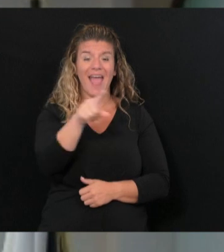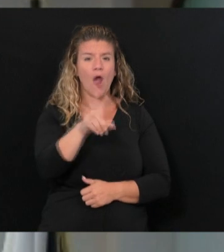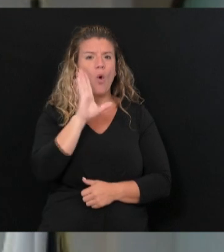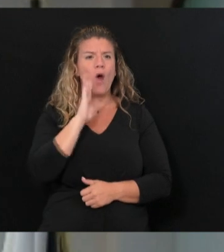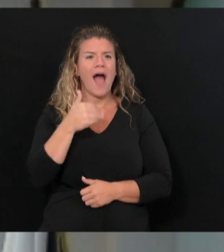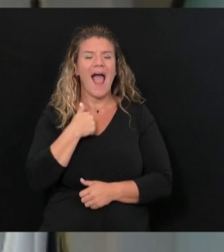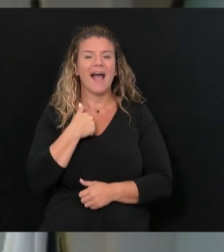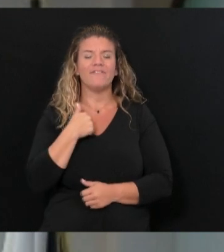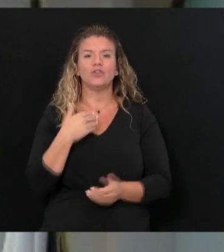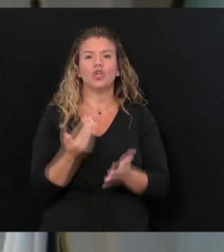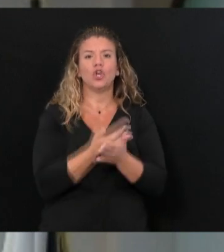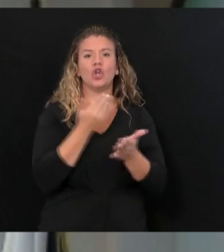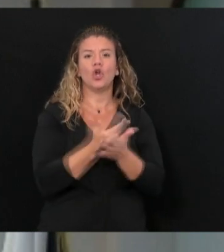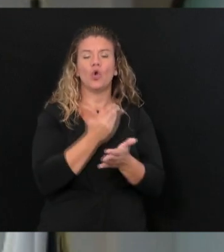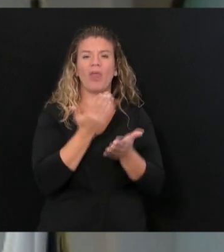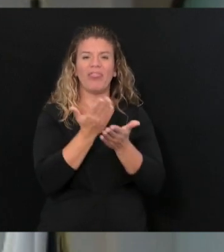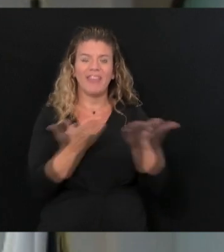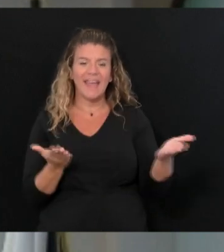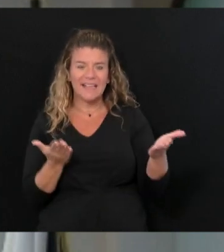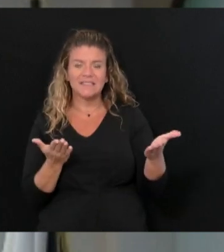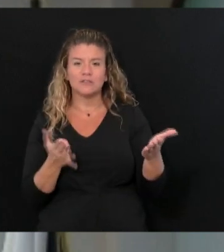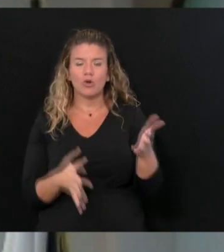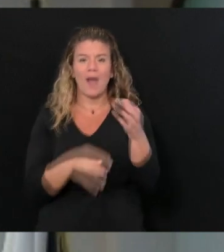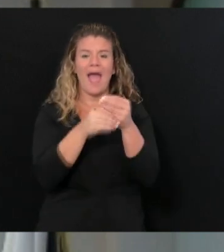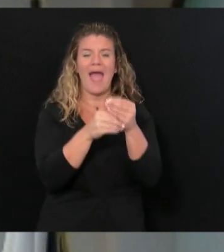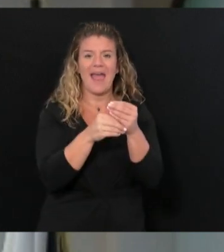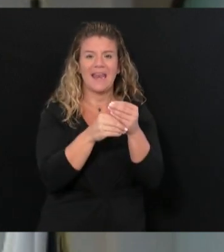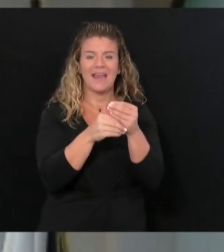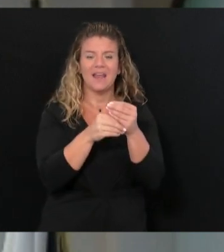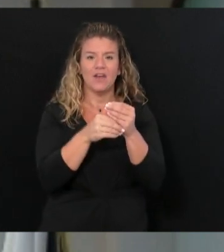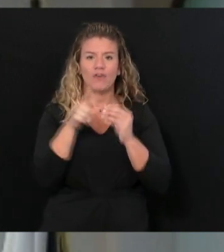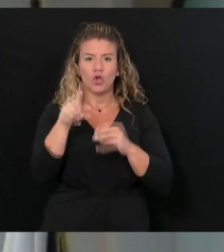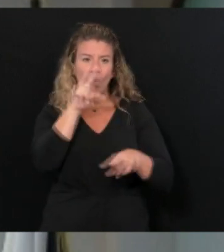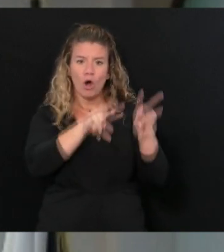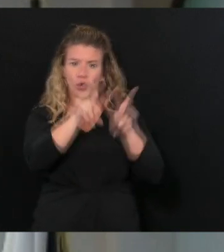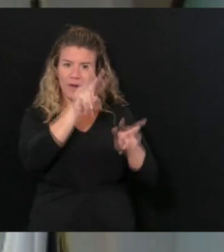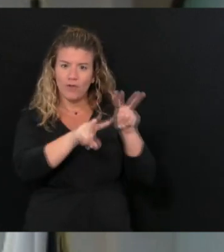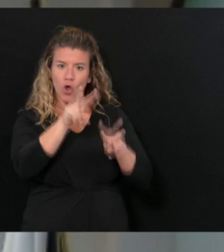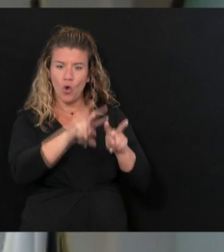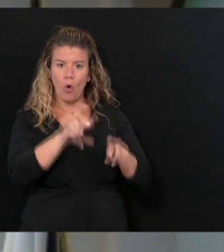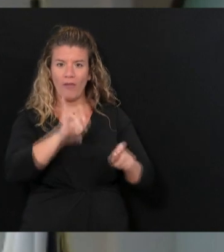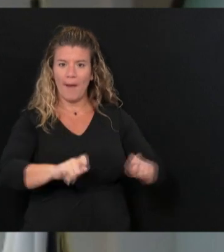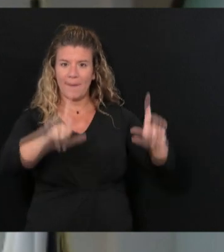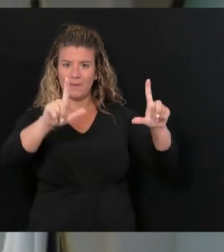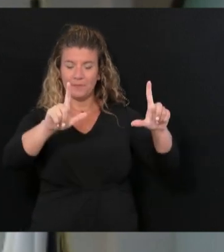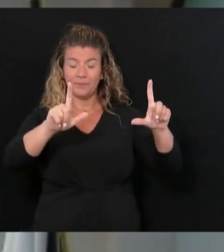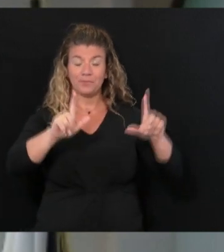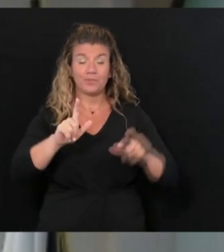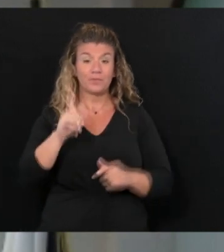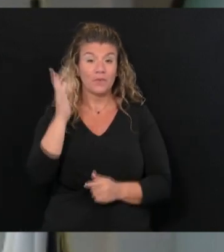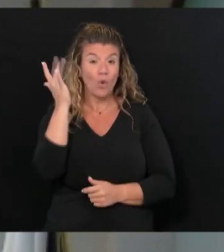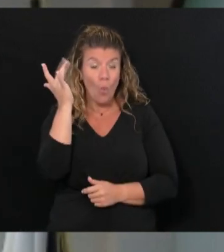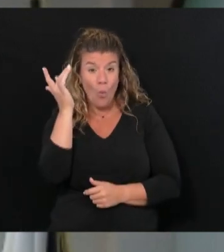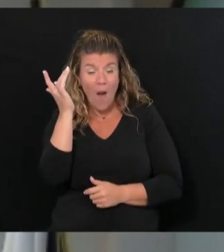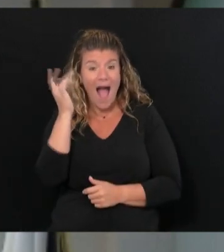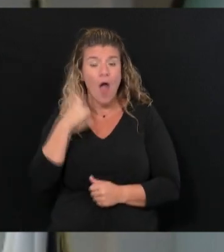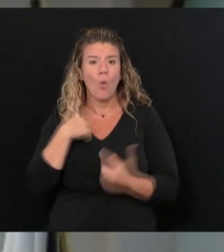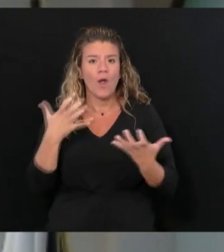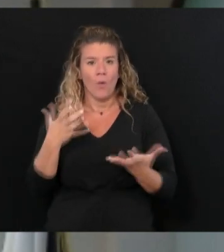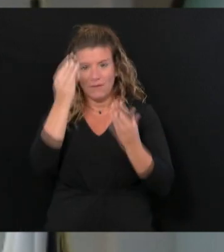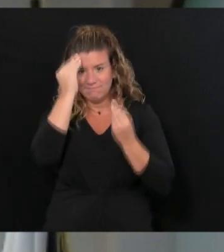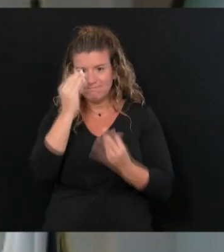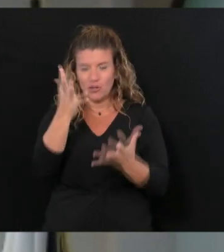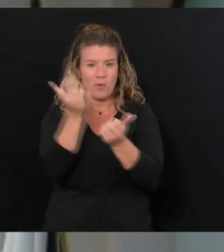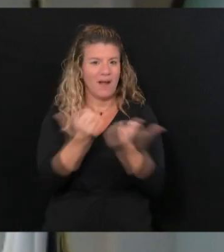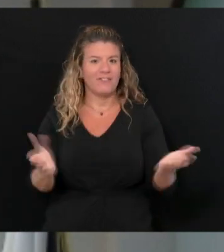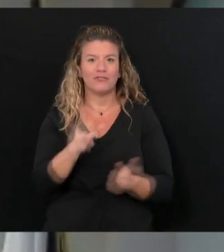additional items to it to review for folks. Again, our approach has always been to be transparent and to